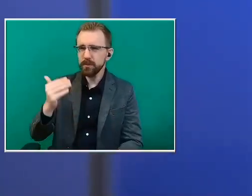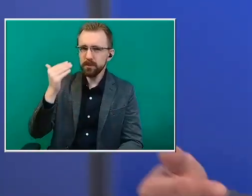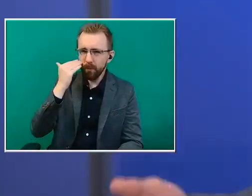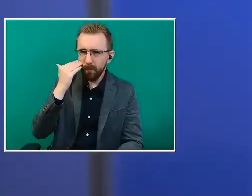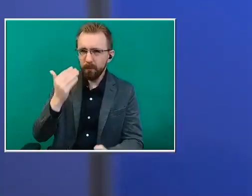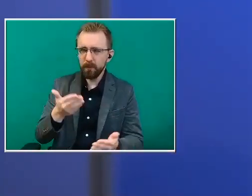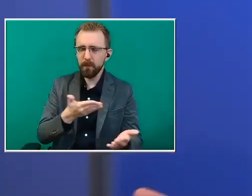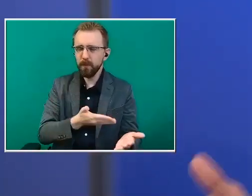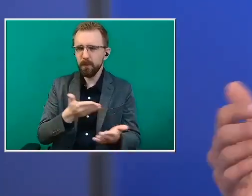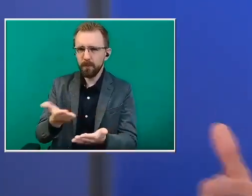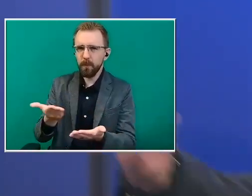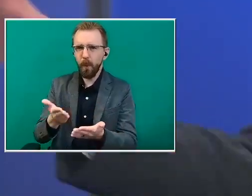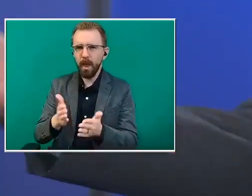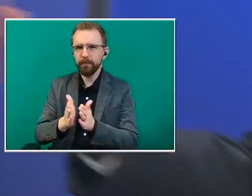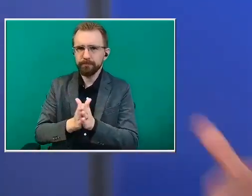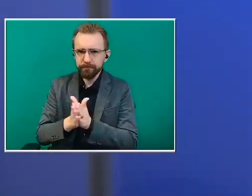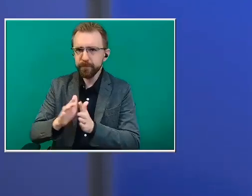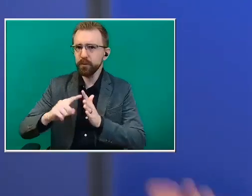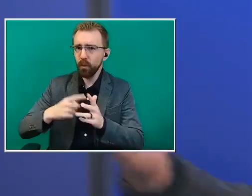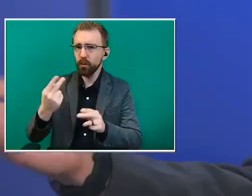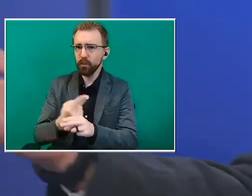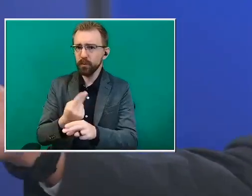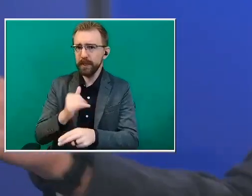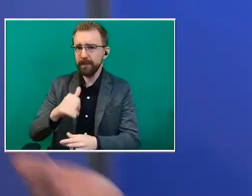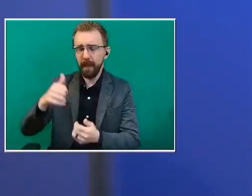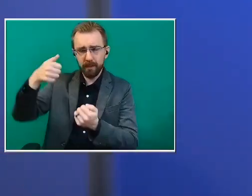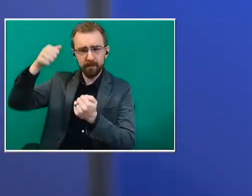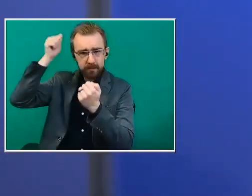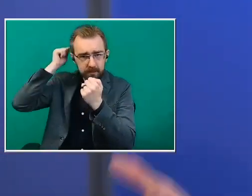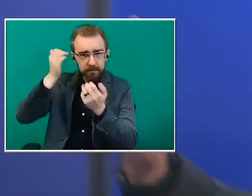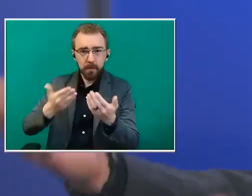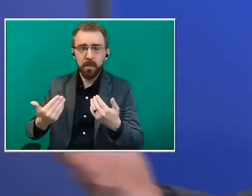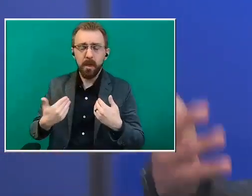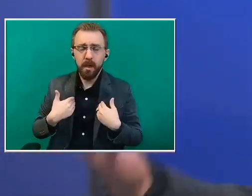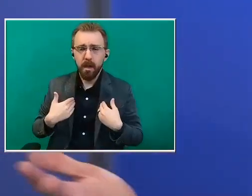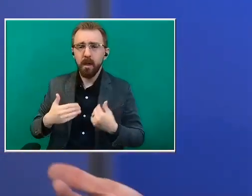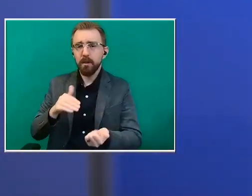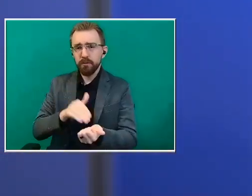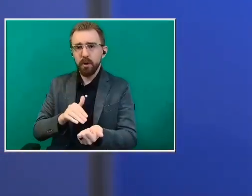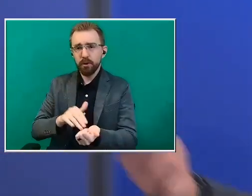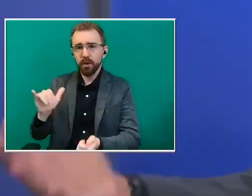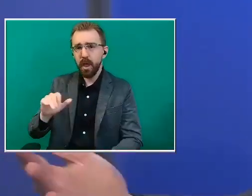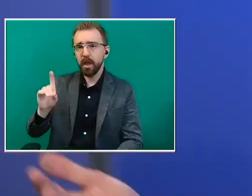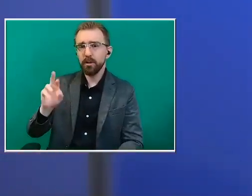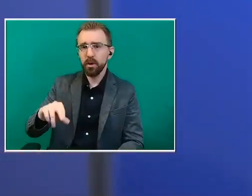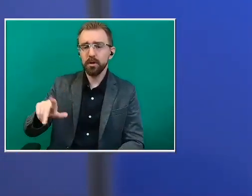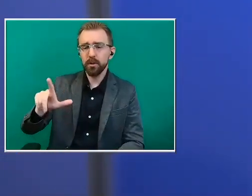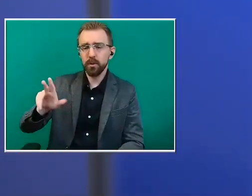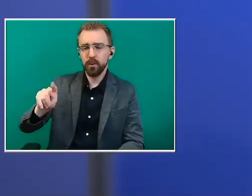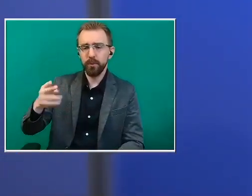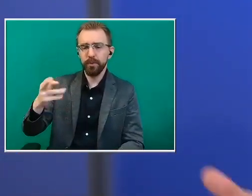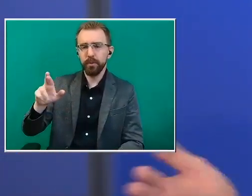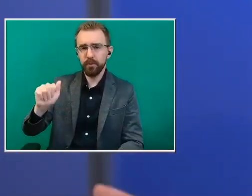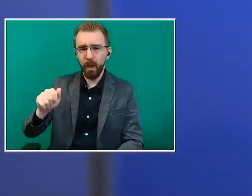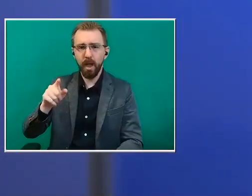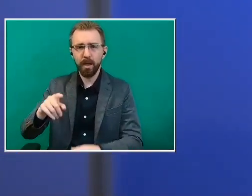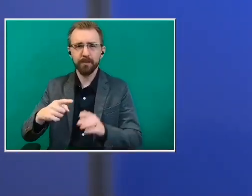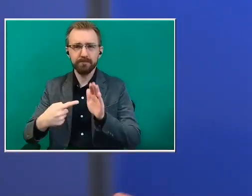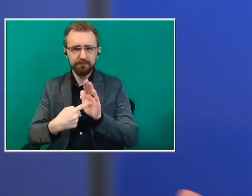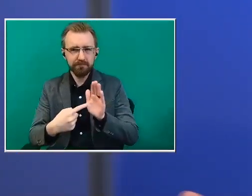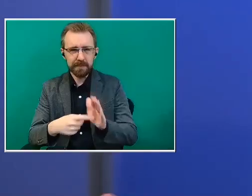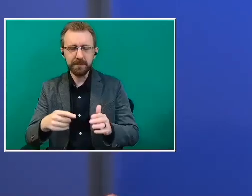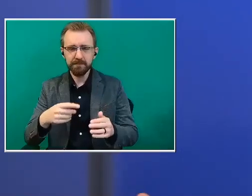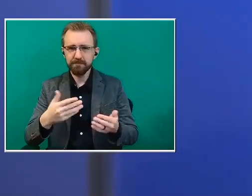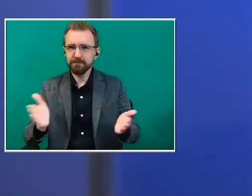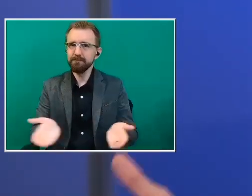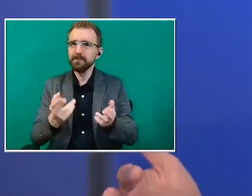them to start using their CPAP. Maybe they had a doctor, they have a doctor like Dr. Lutra that simulates the patient to wear their CPAP. Now we do